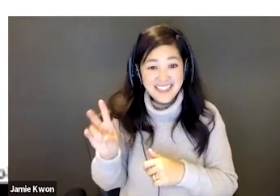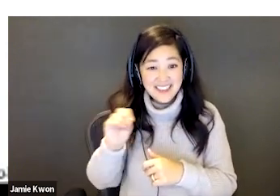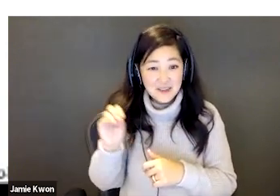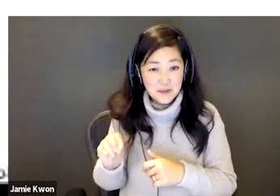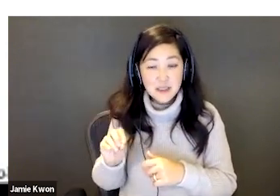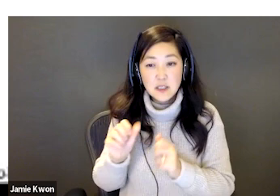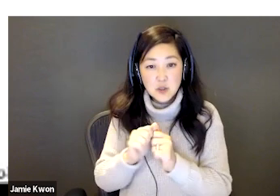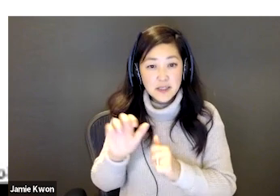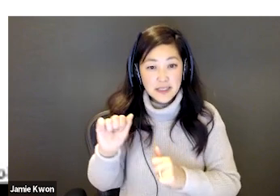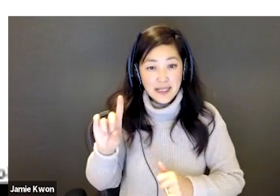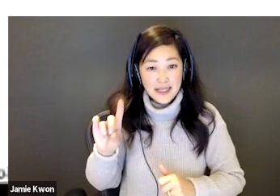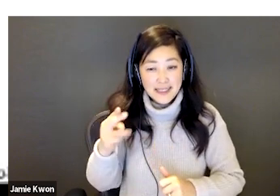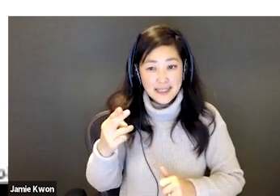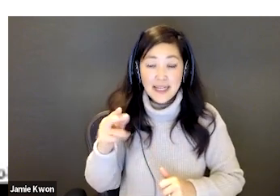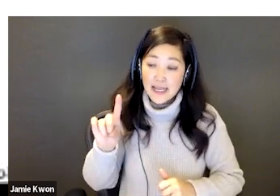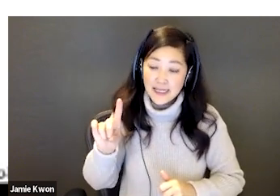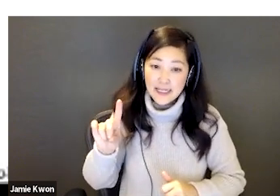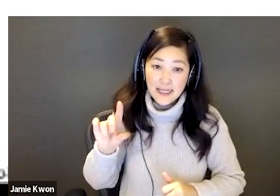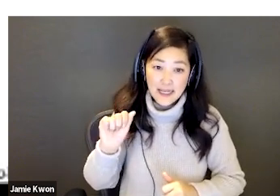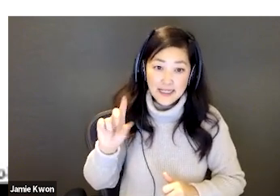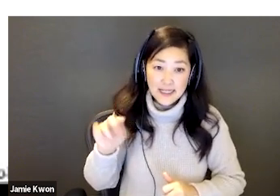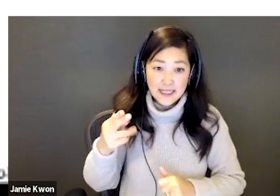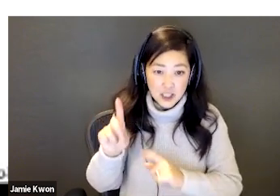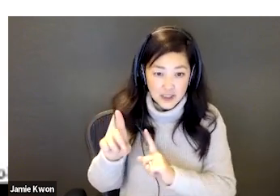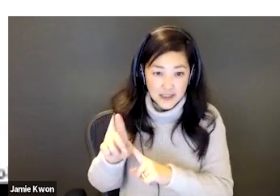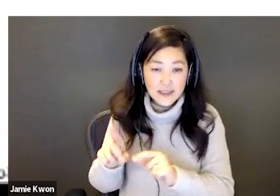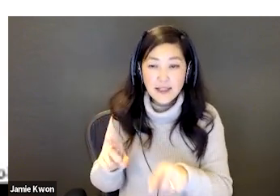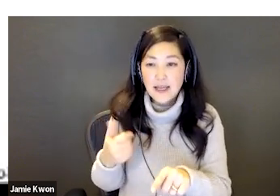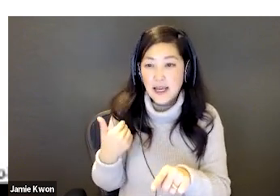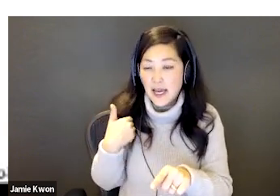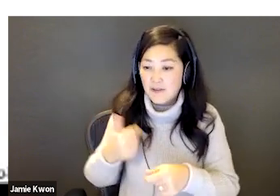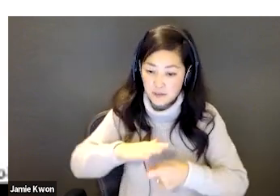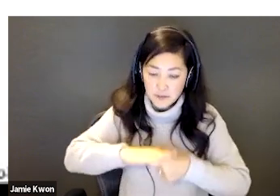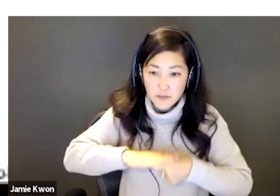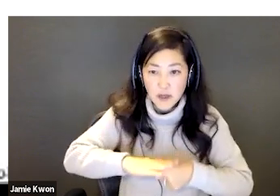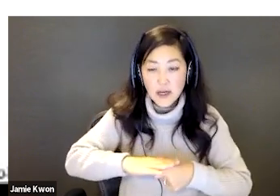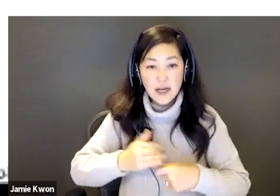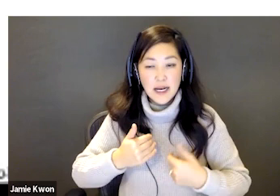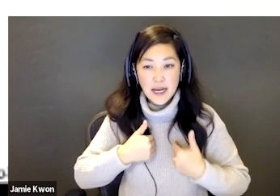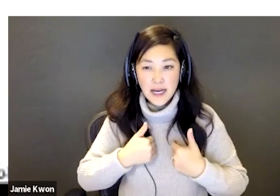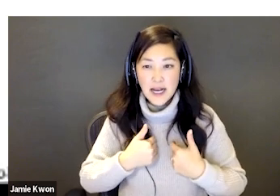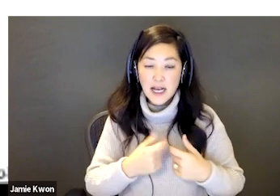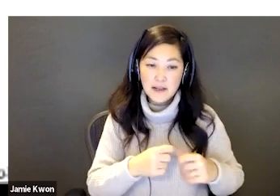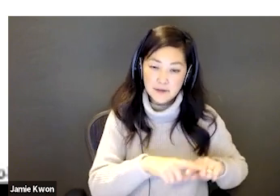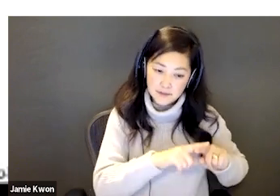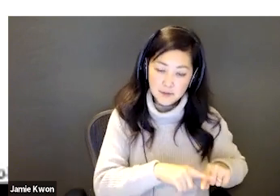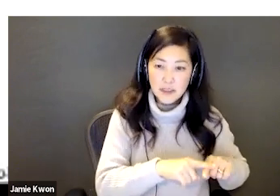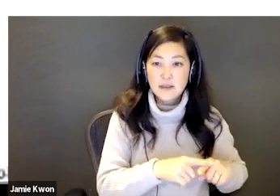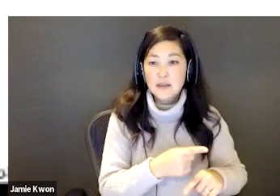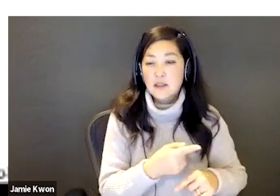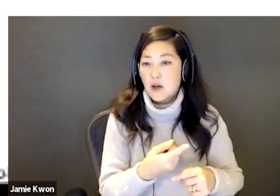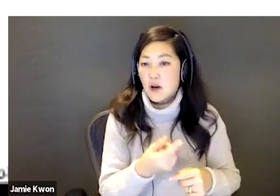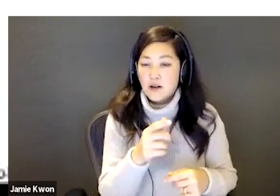with a significant psychiatric disorder, such as substance misuse or anxiety, depression, etc. The overlap between mental health